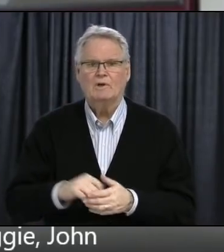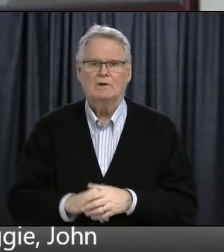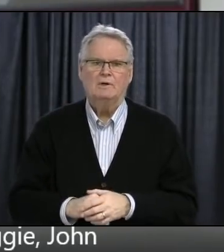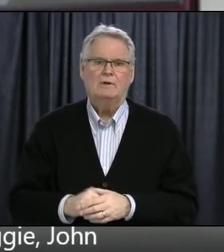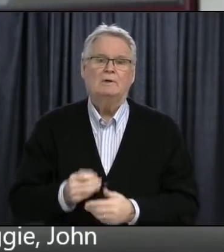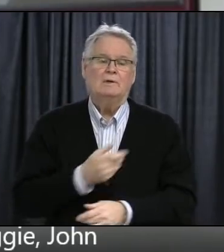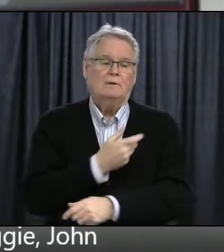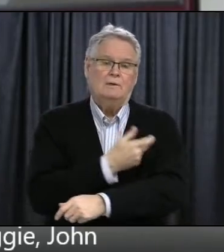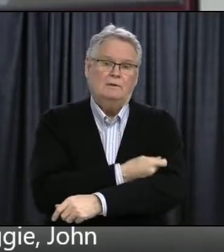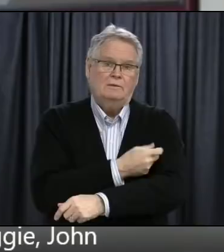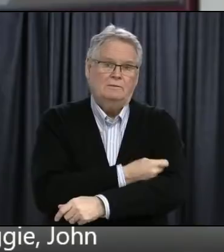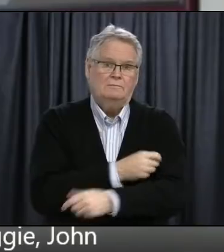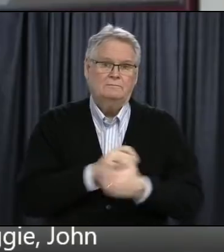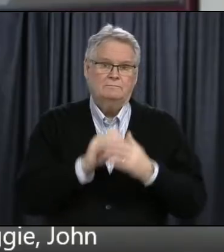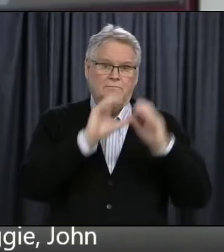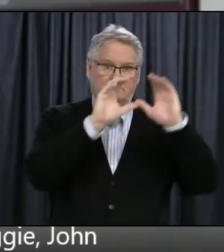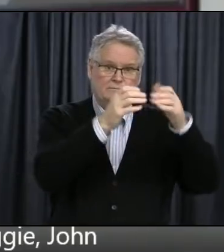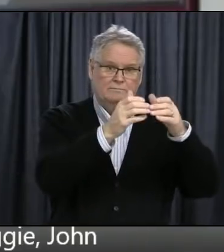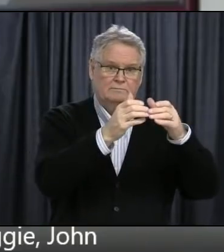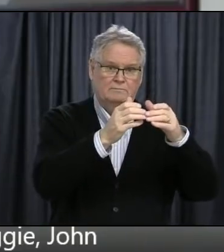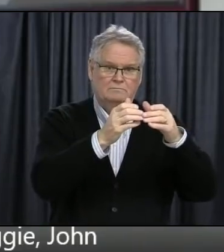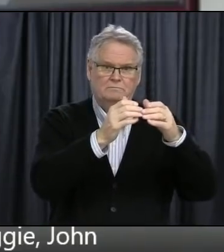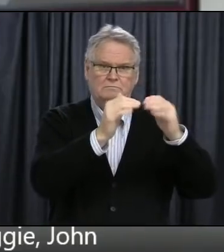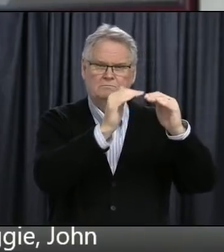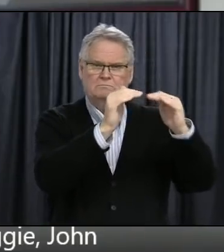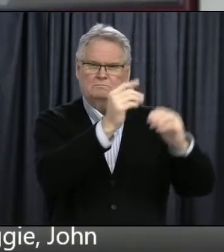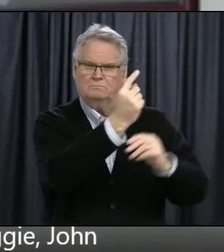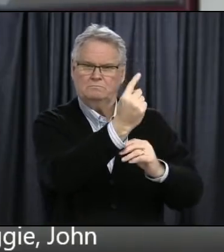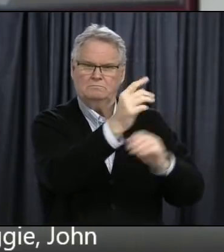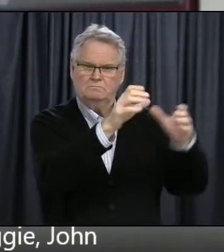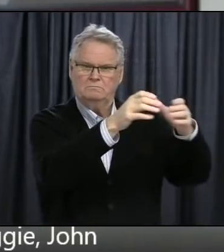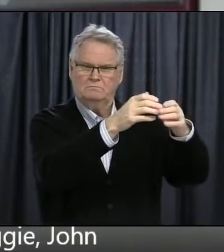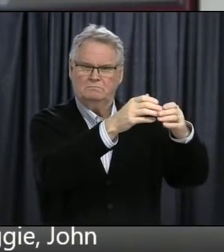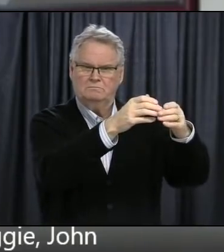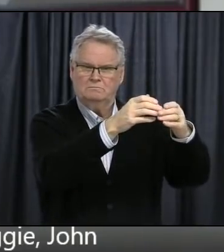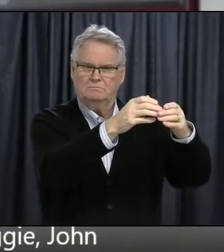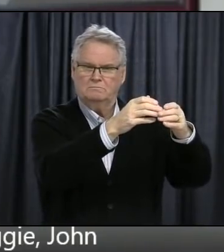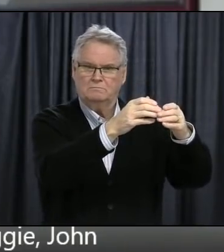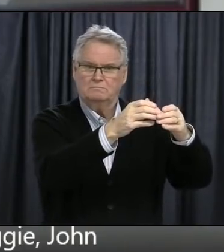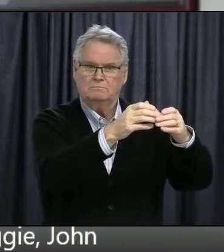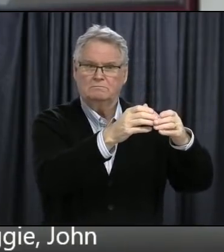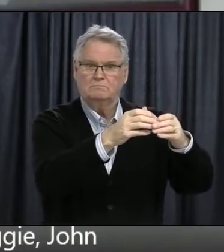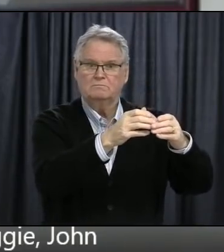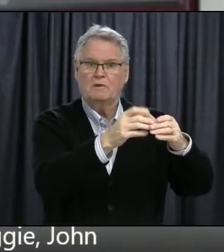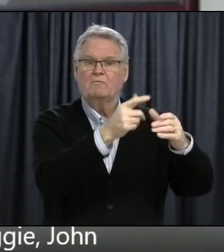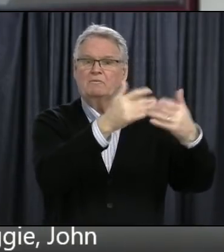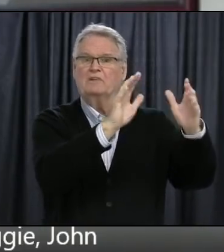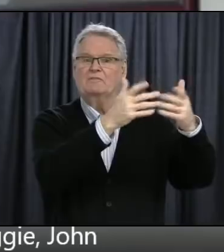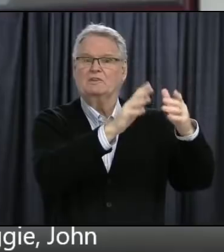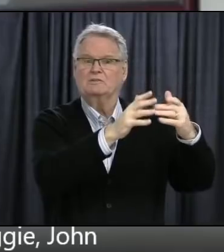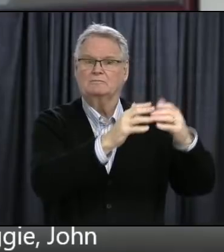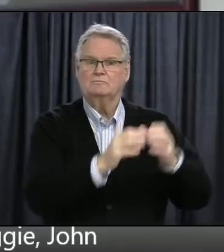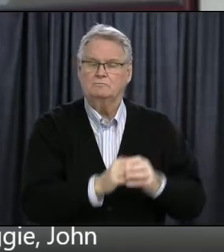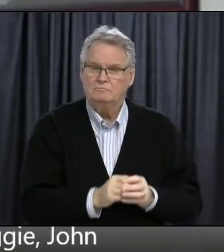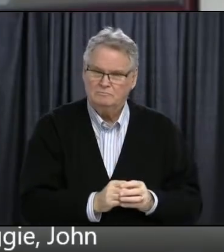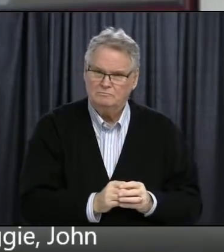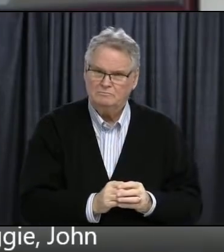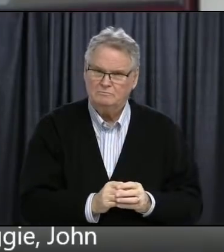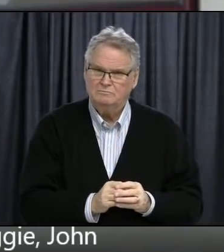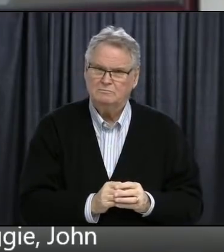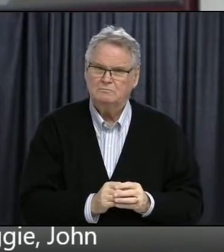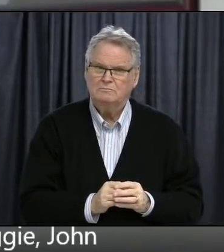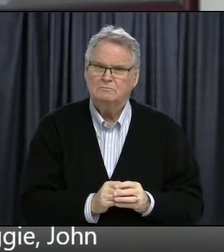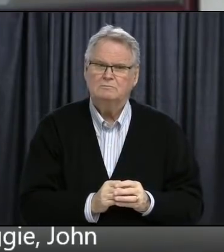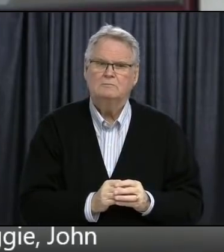you are in phase 1 and have not yet had your vaccine, please don't think that we've skipped you, because that is not the case. And I would like